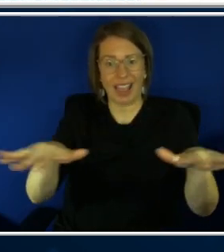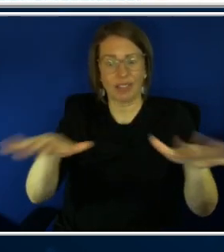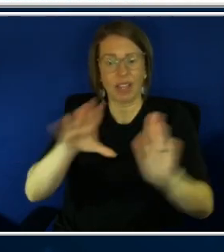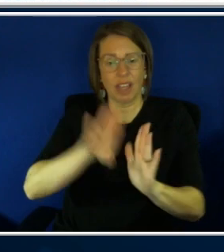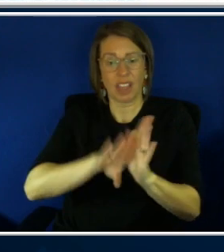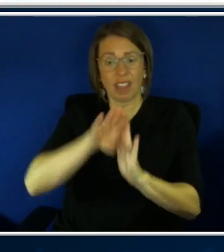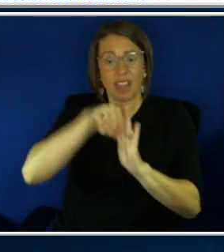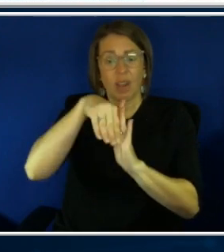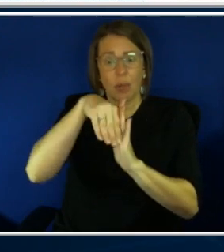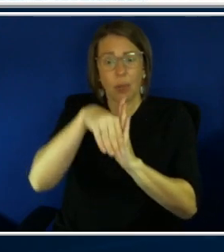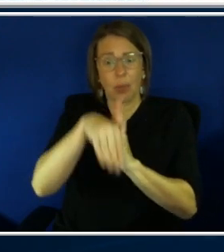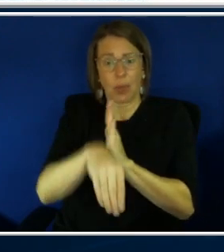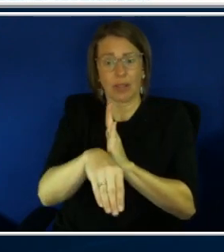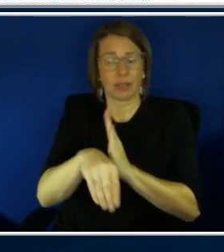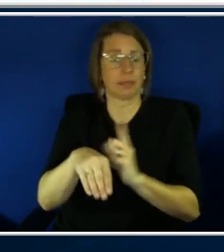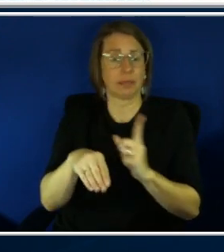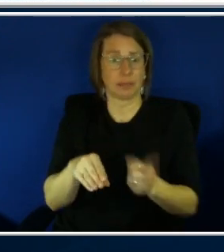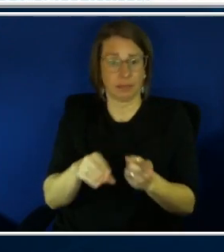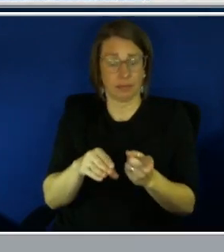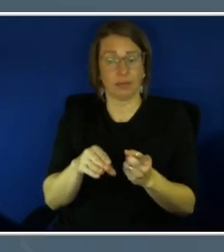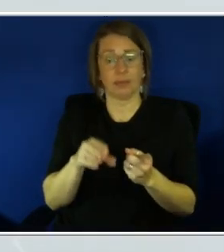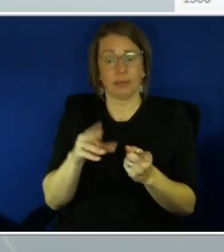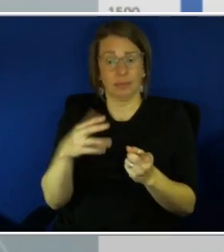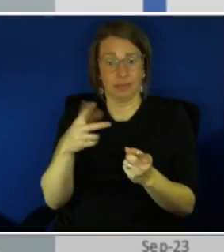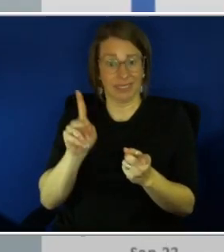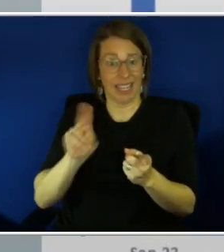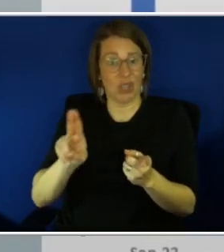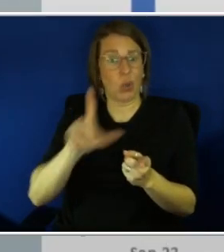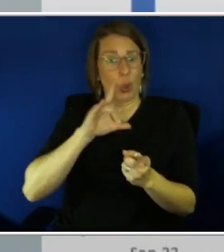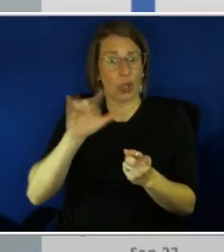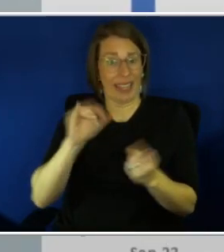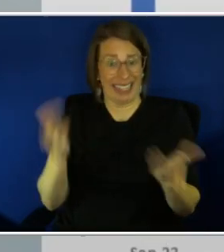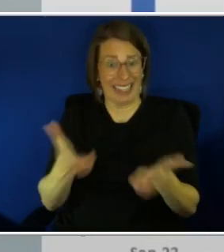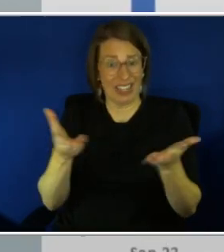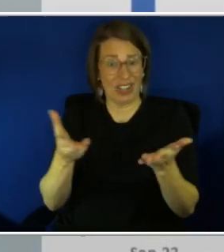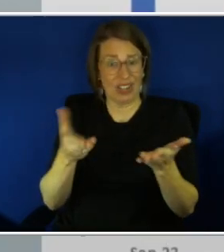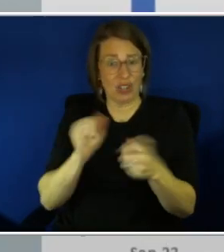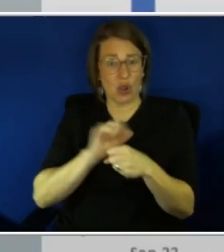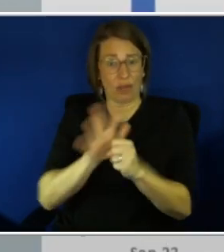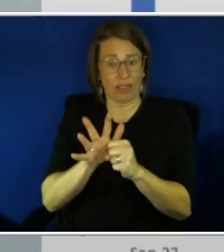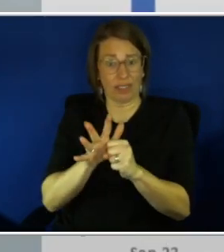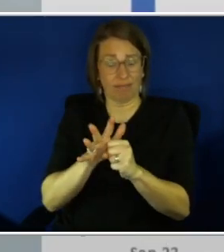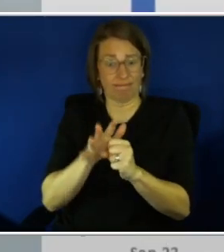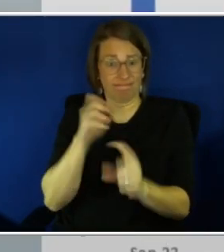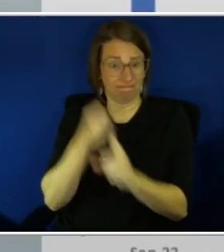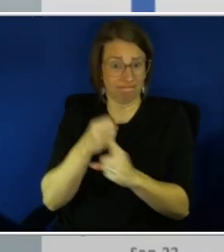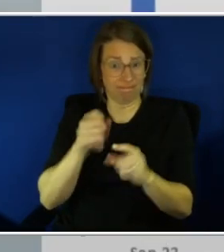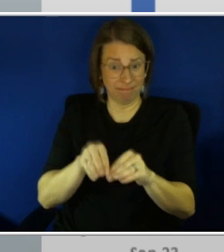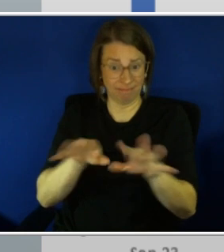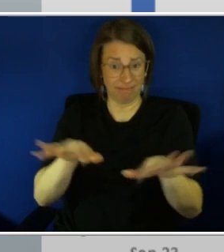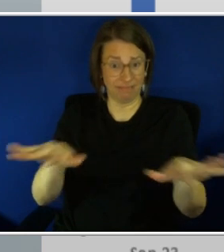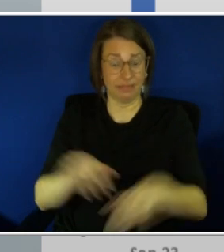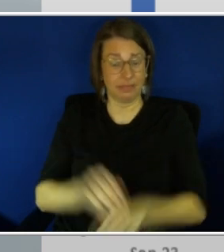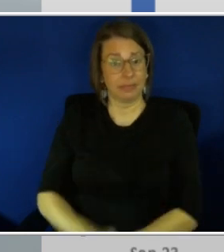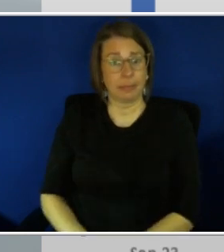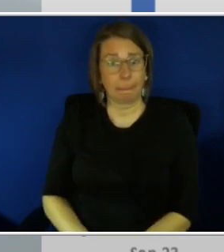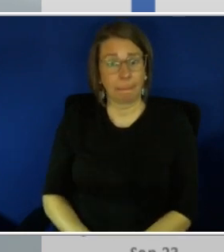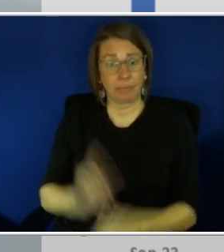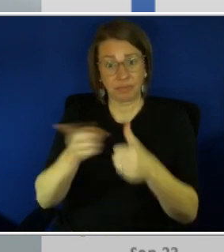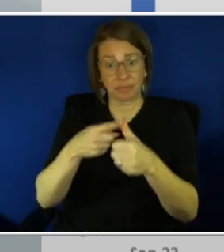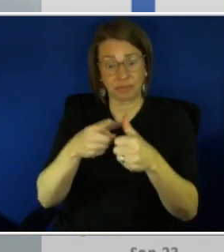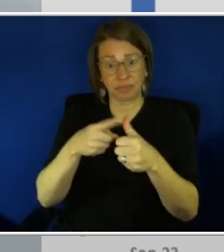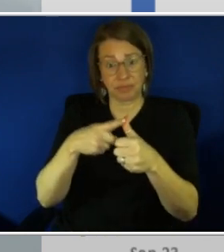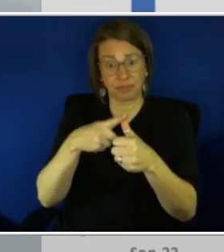graphs showing what the wave looked like at the health system. Let's take a look. Yeah. So the first graph is the positivity